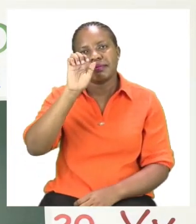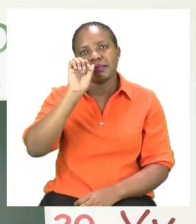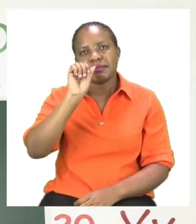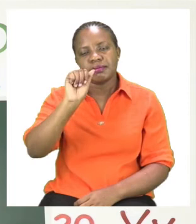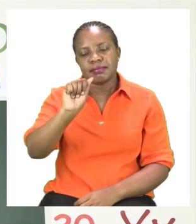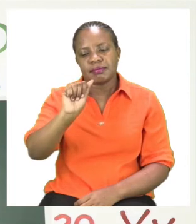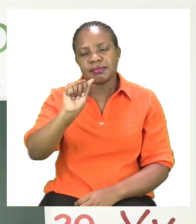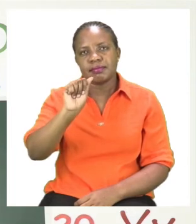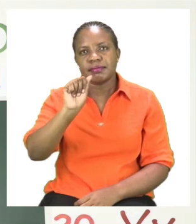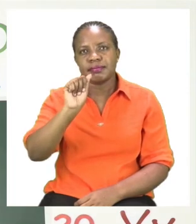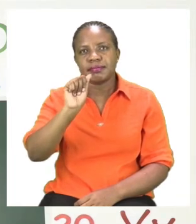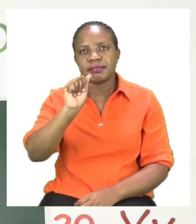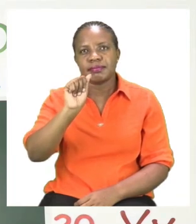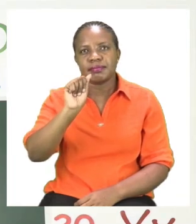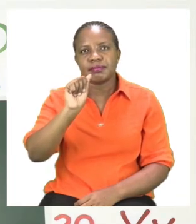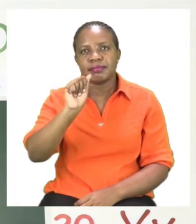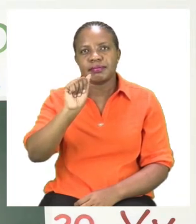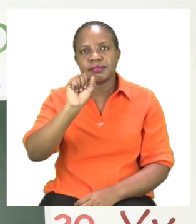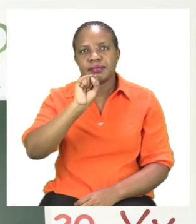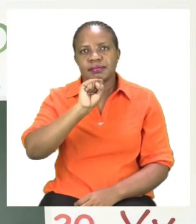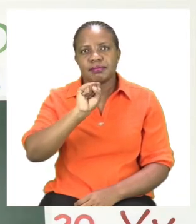and then we have S.